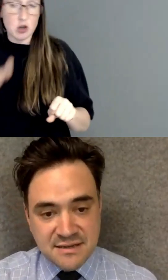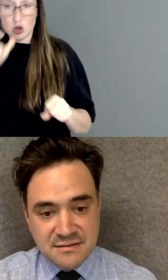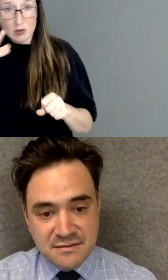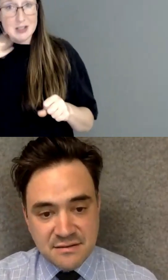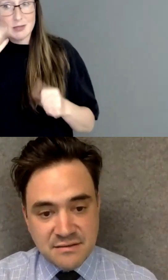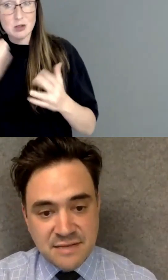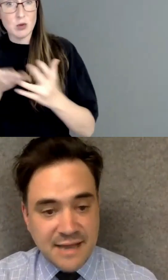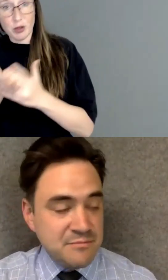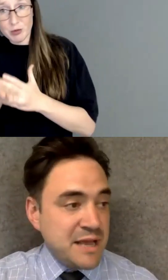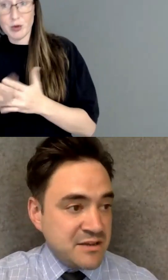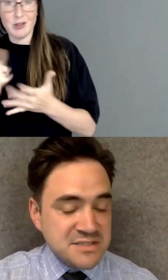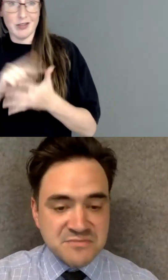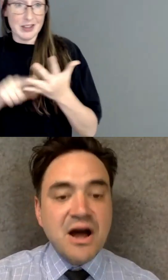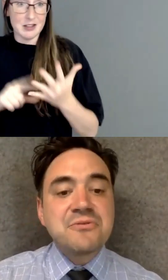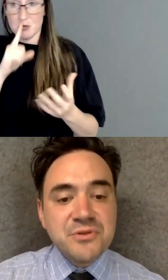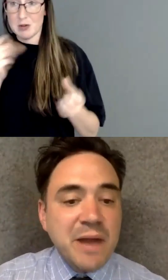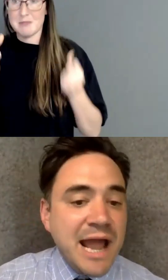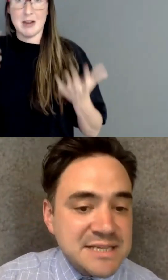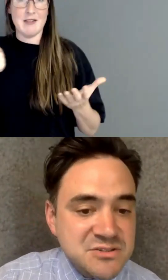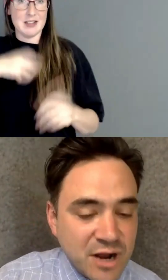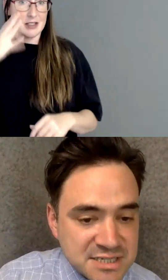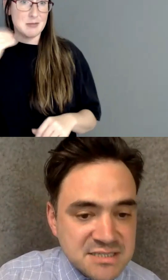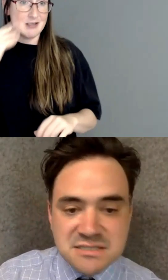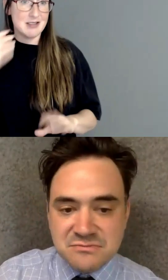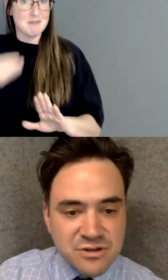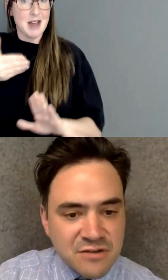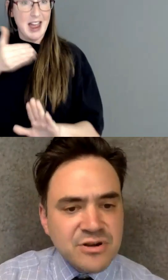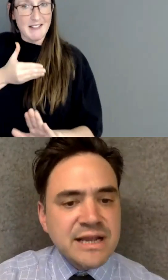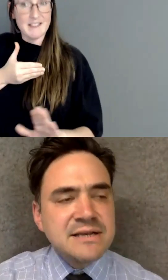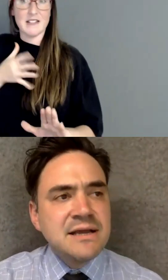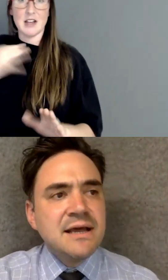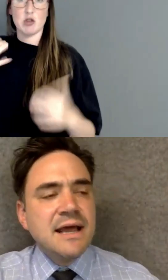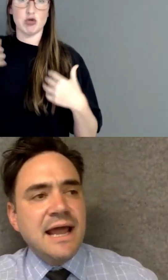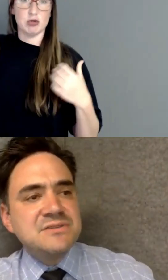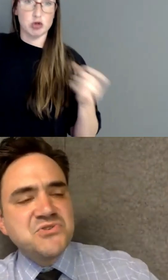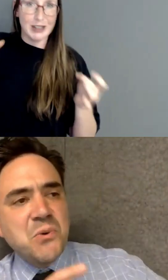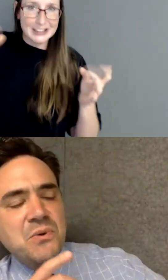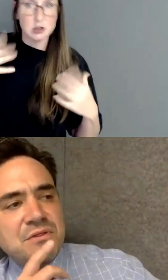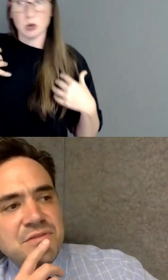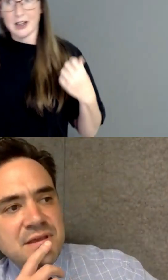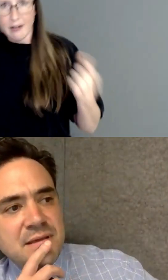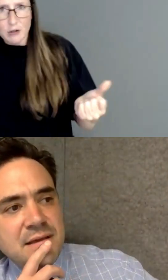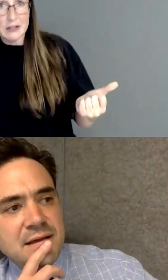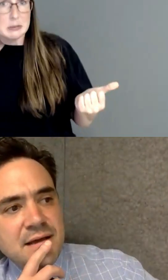things like that many of us have gone through in the past, crisis and recovery. And so